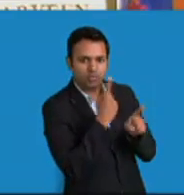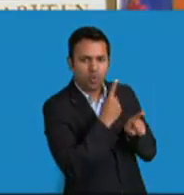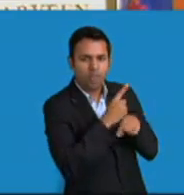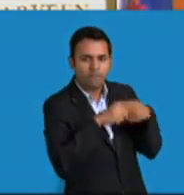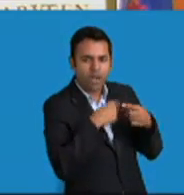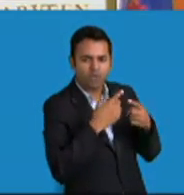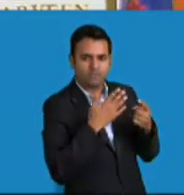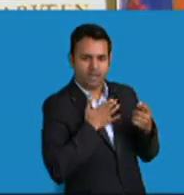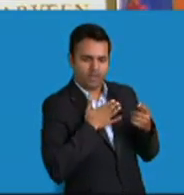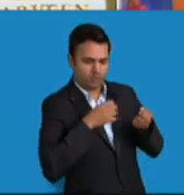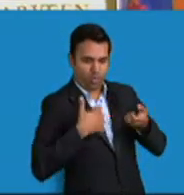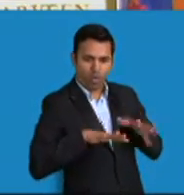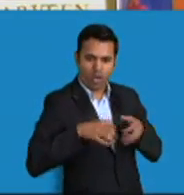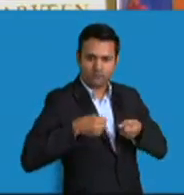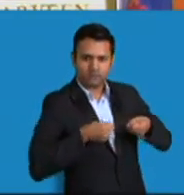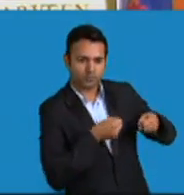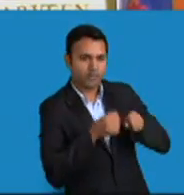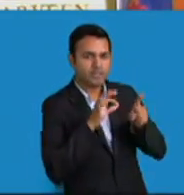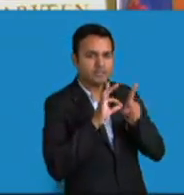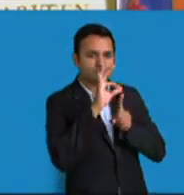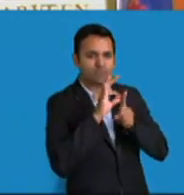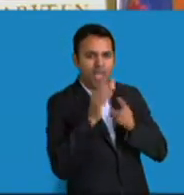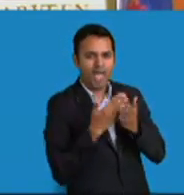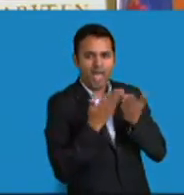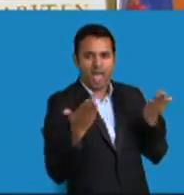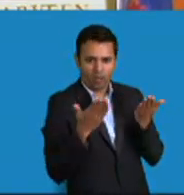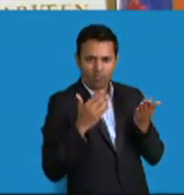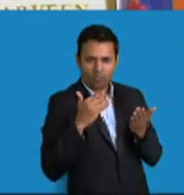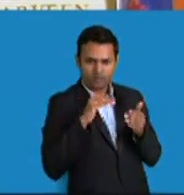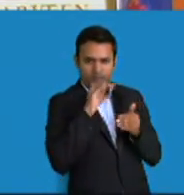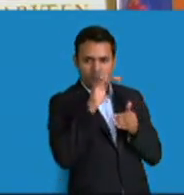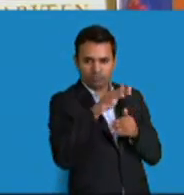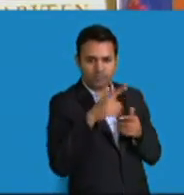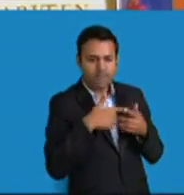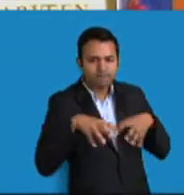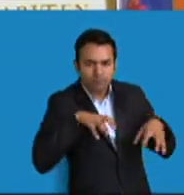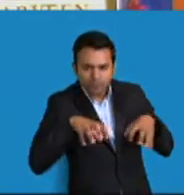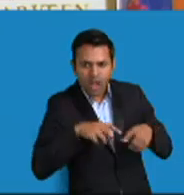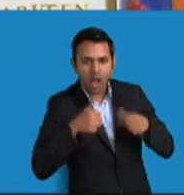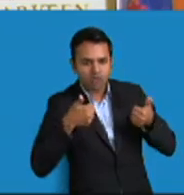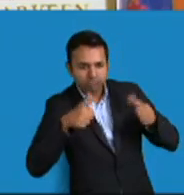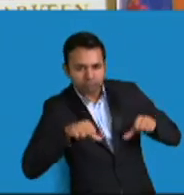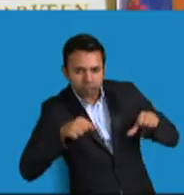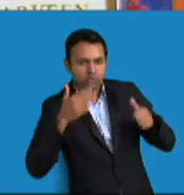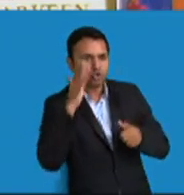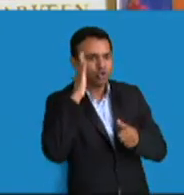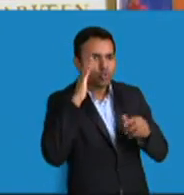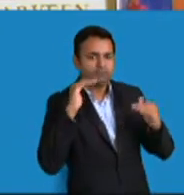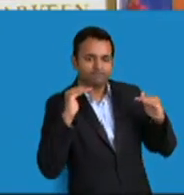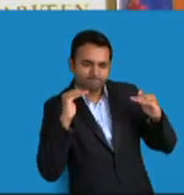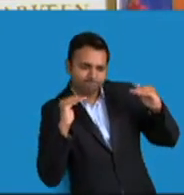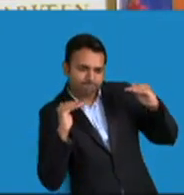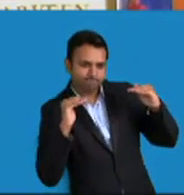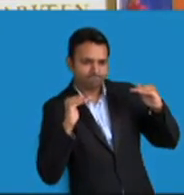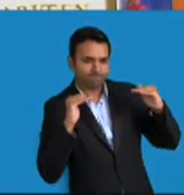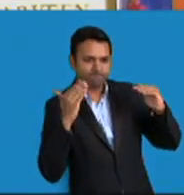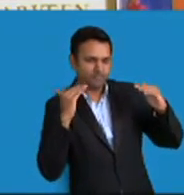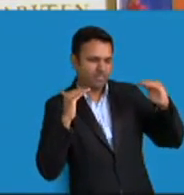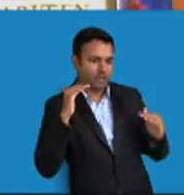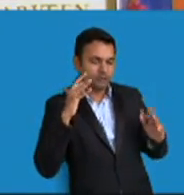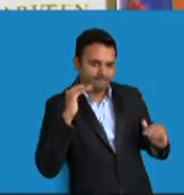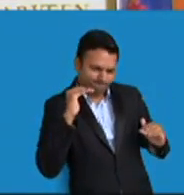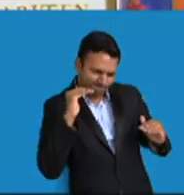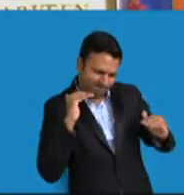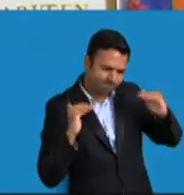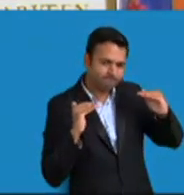to improve and uplift the performance of poor or low-performing schools. One of the strategies, Madam Speaker, I outlined there was